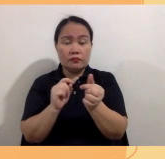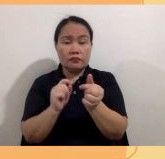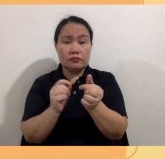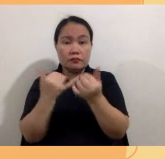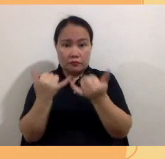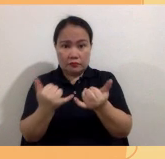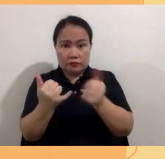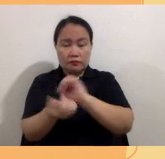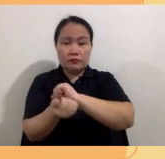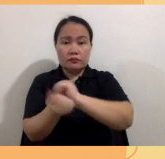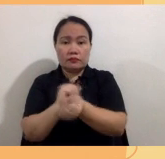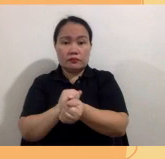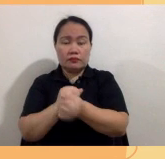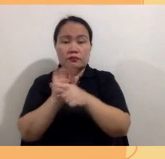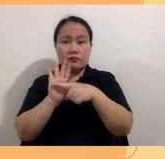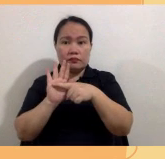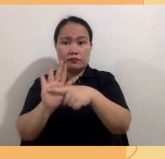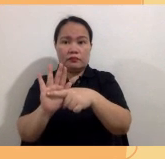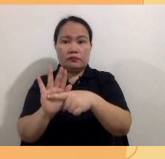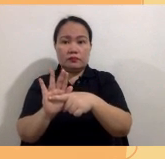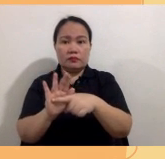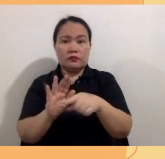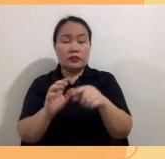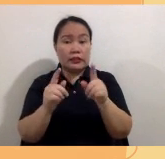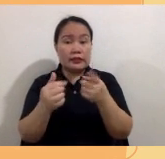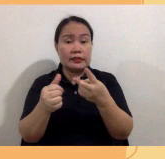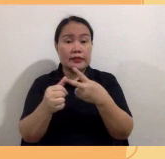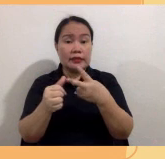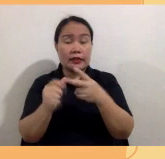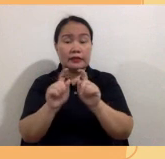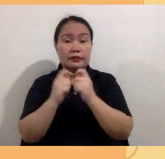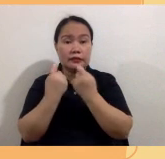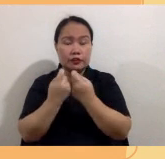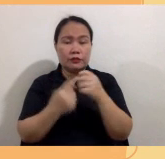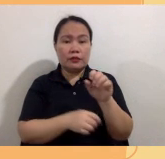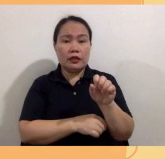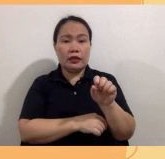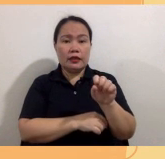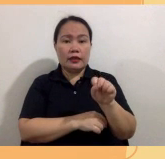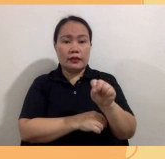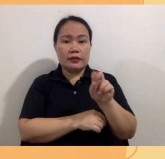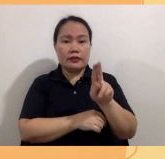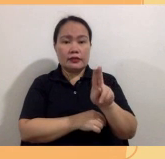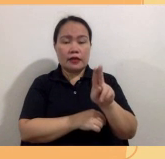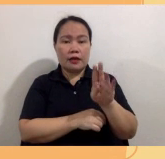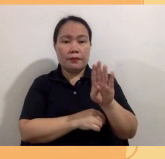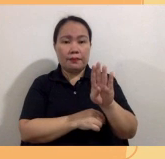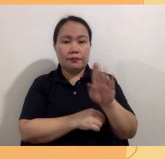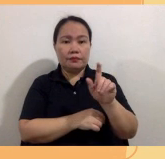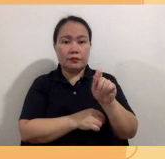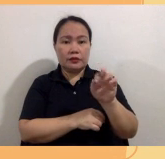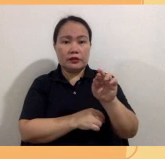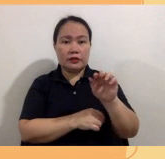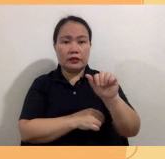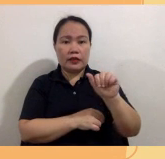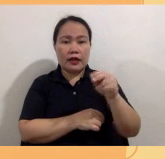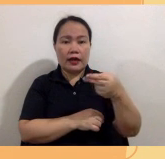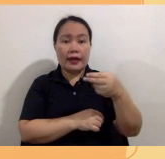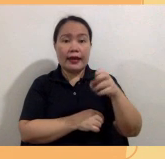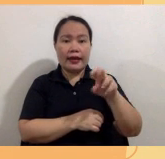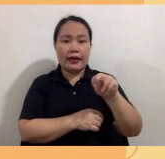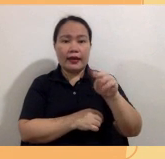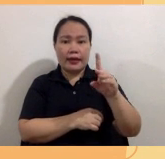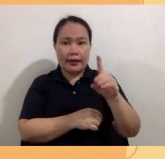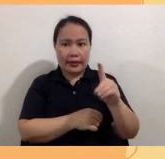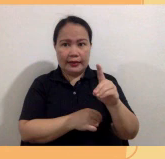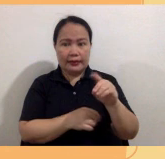So, eto ang subtrahend natin. Pag sinabing subtrahend, yung pangalawa. Okay? So, ito ang subtrahend natin. So, kung positive to,